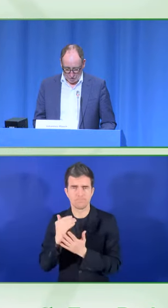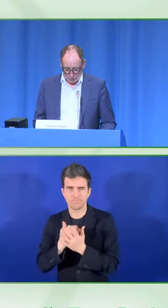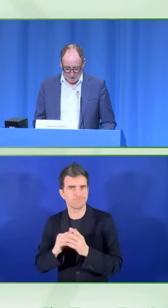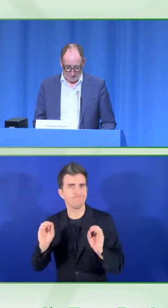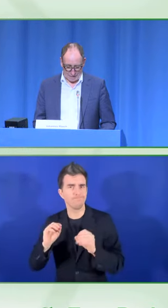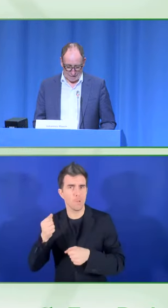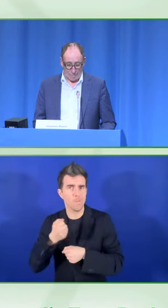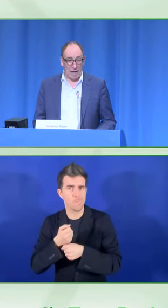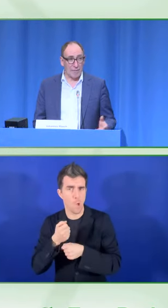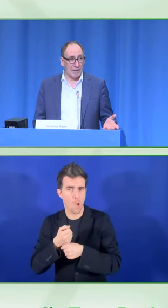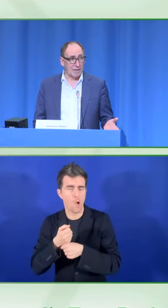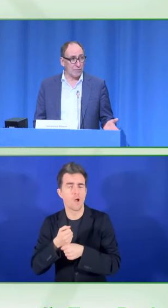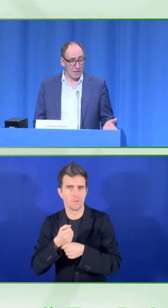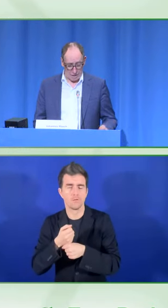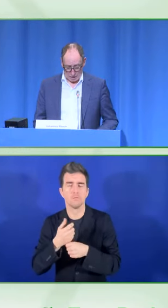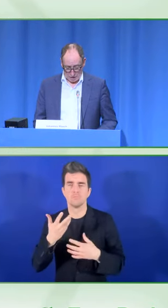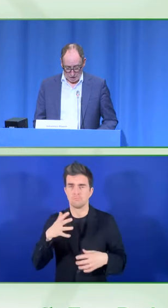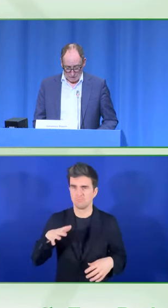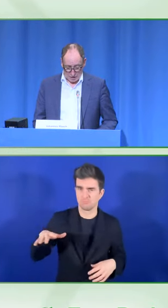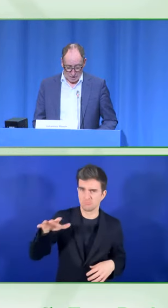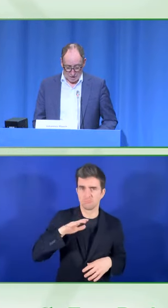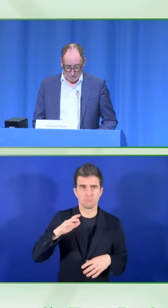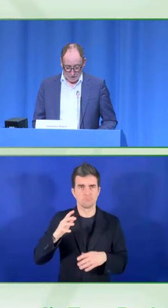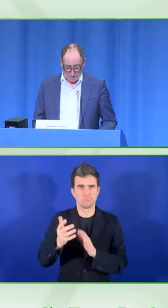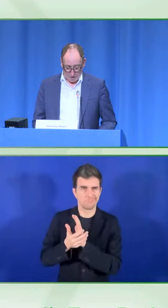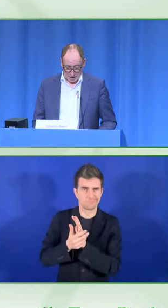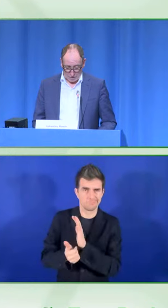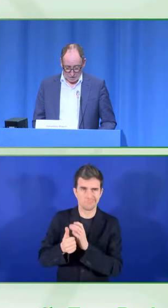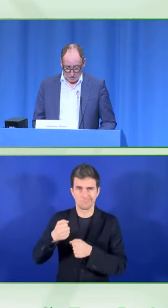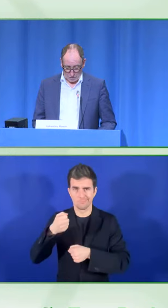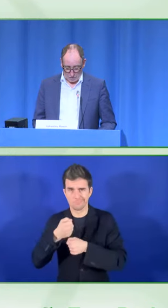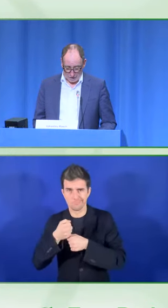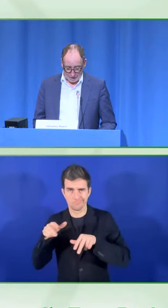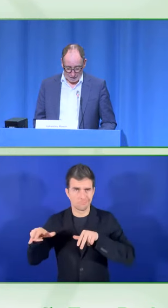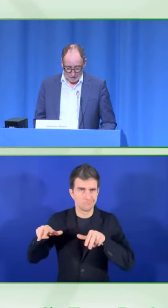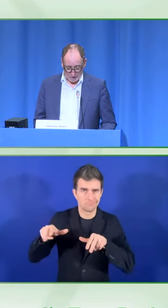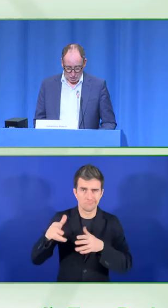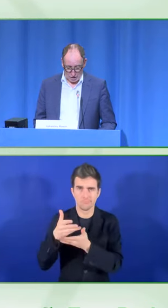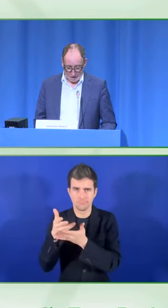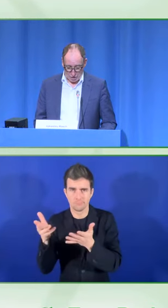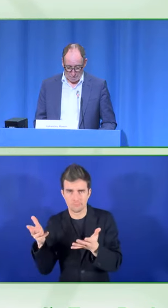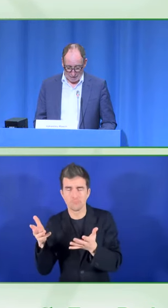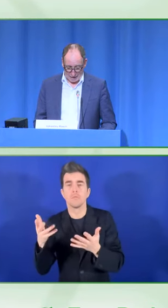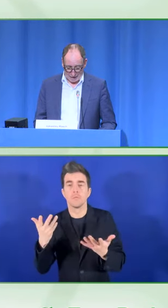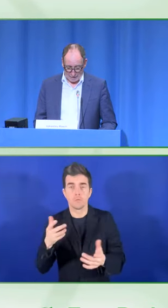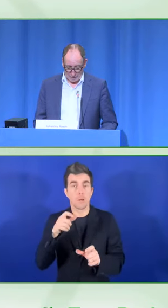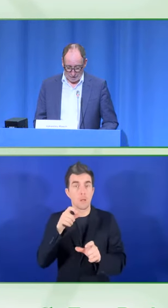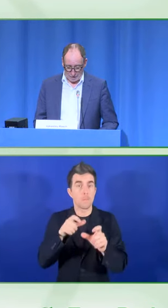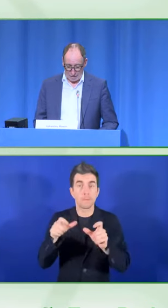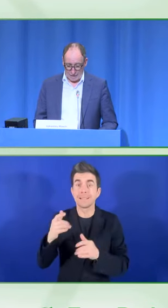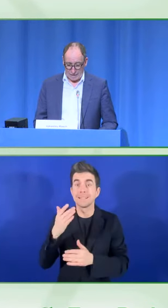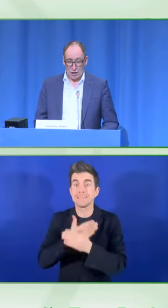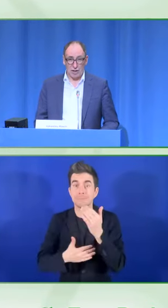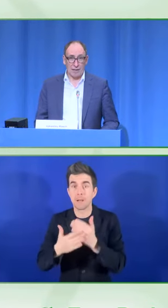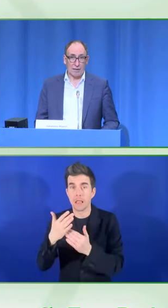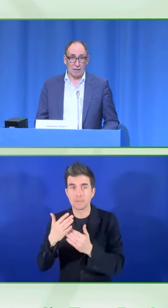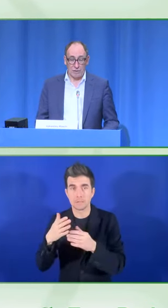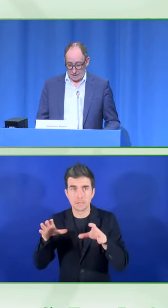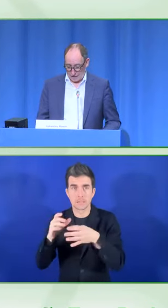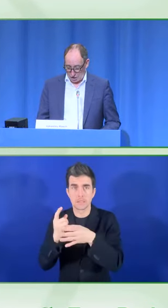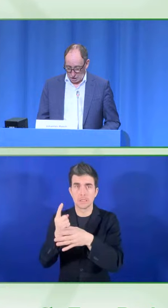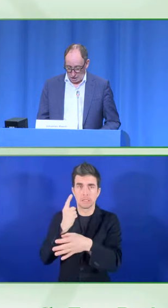drafting process. My ministry, which is responsible for coordinating the National Action Plan and for the